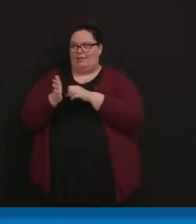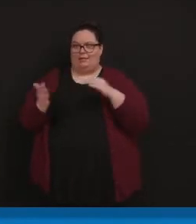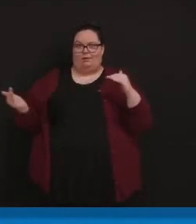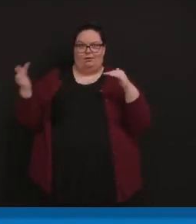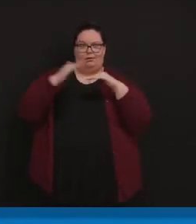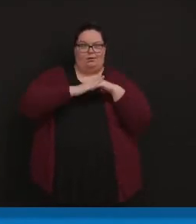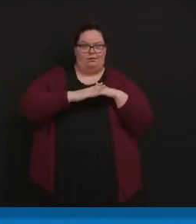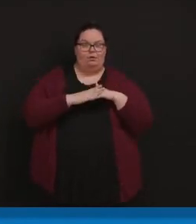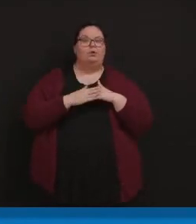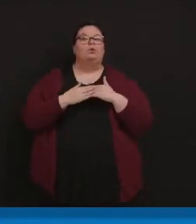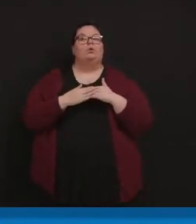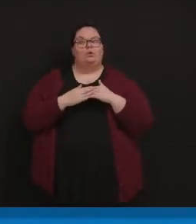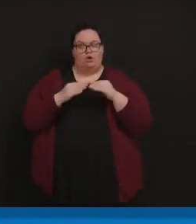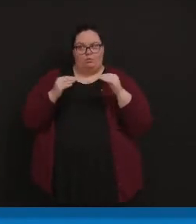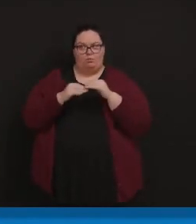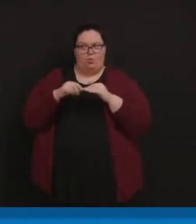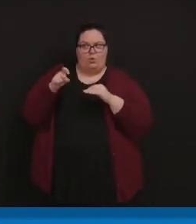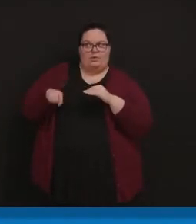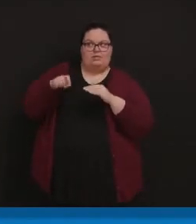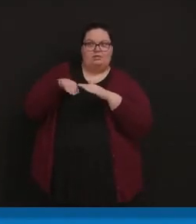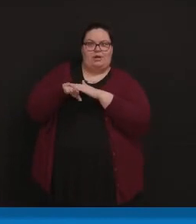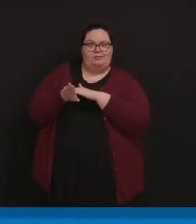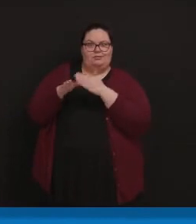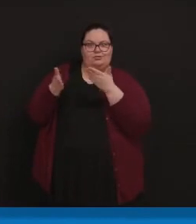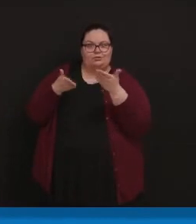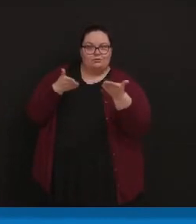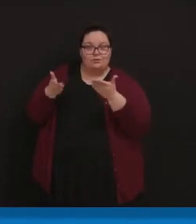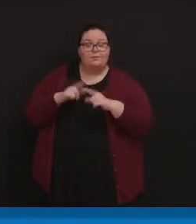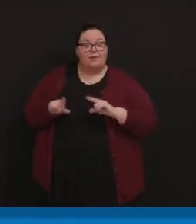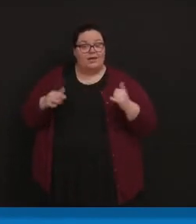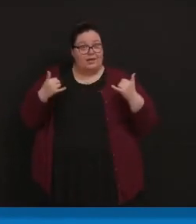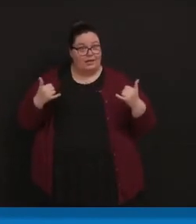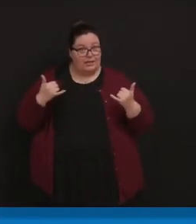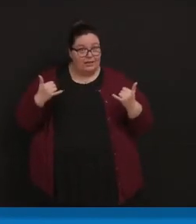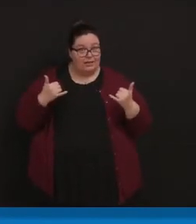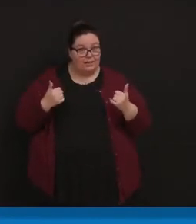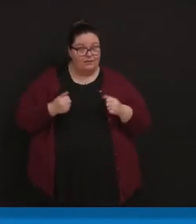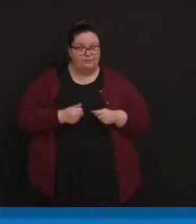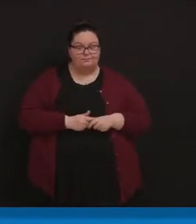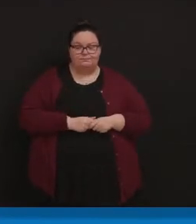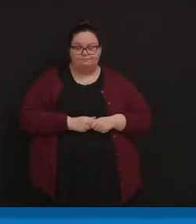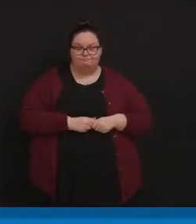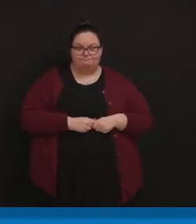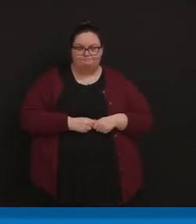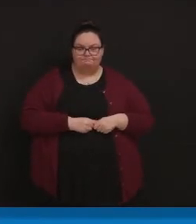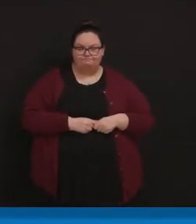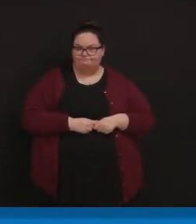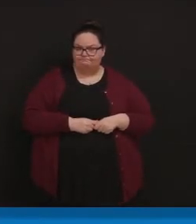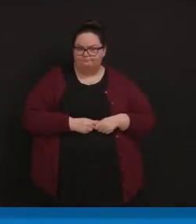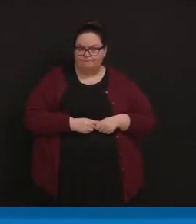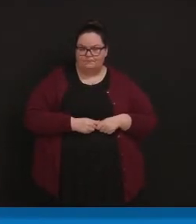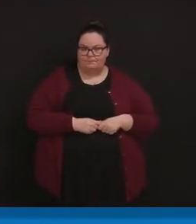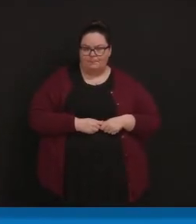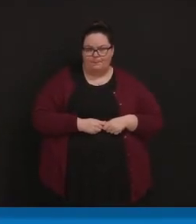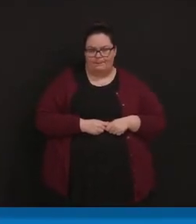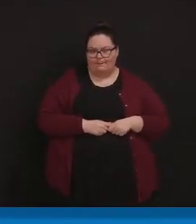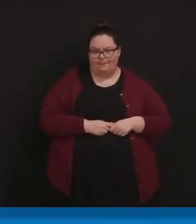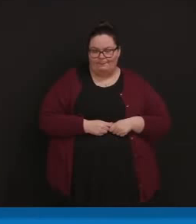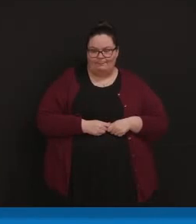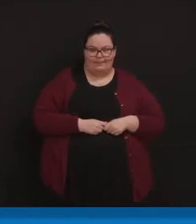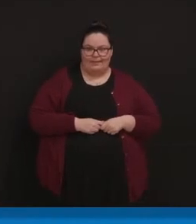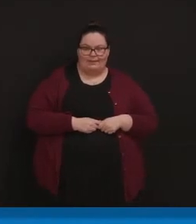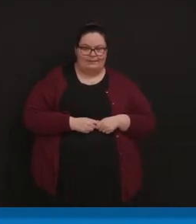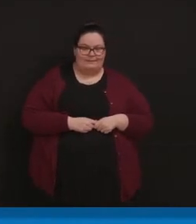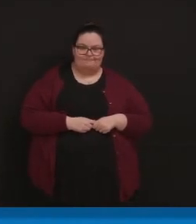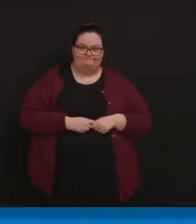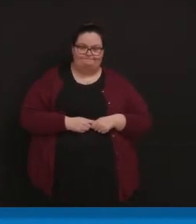for people with mental health issues. So as of right now, Again, I don't see there being much change in what we've